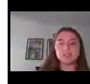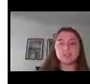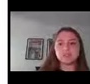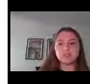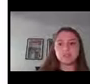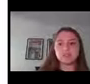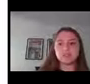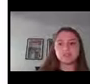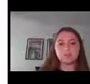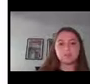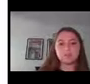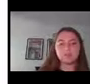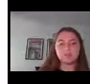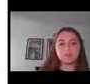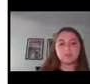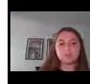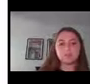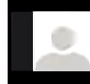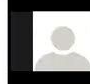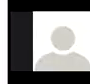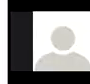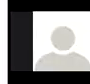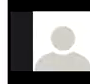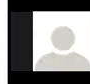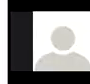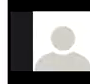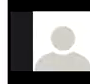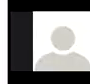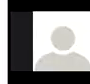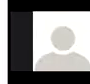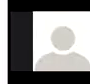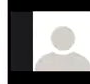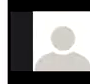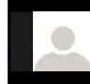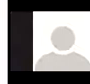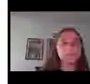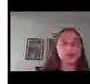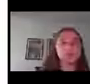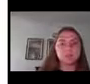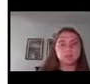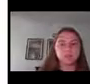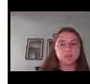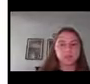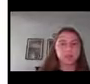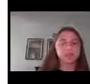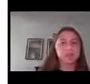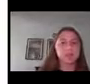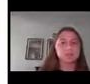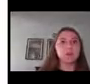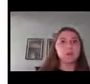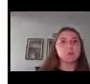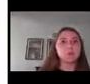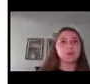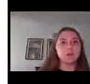you see the presentation okay? Yes. Okay, so I think this is where we left off.